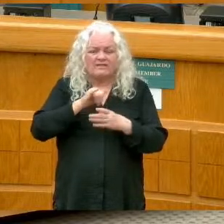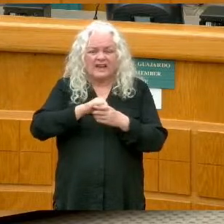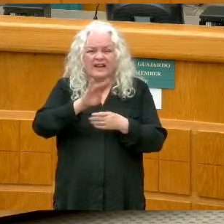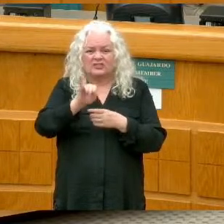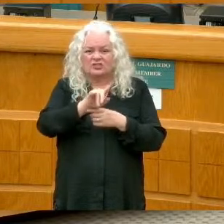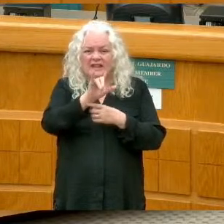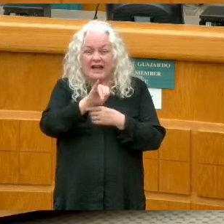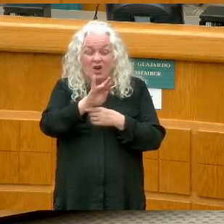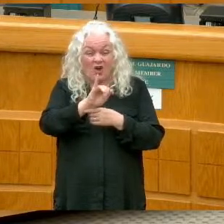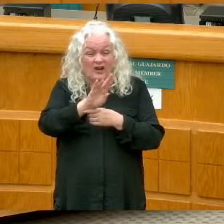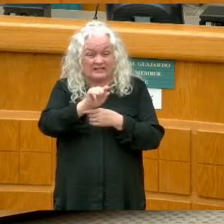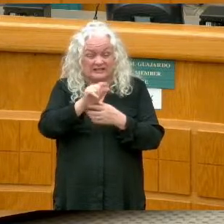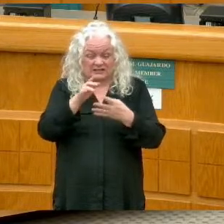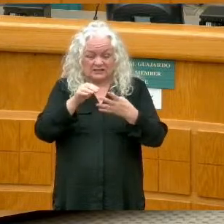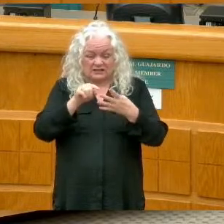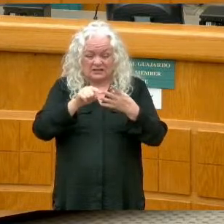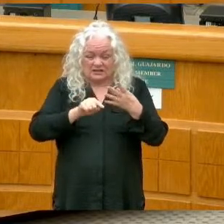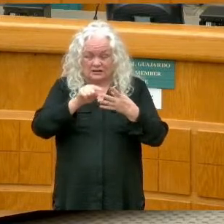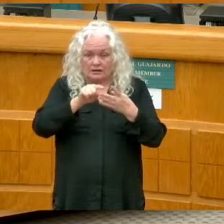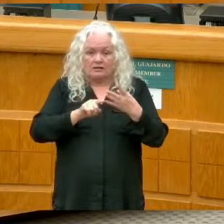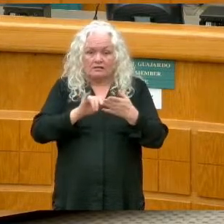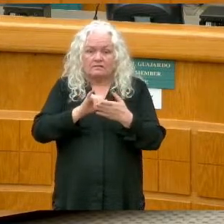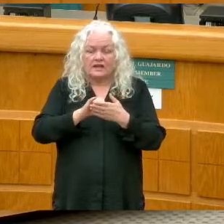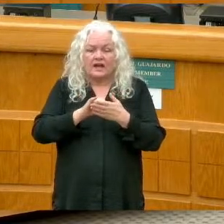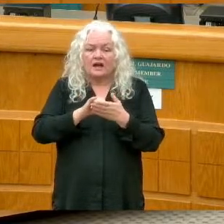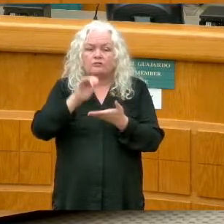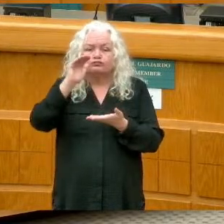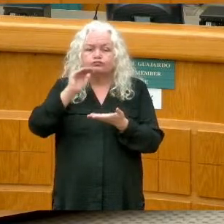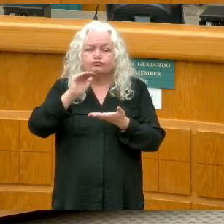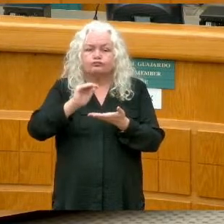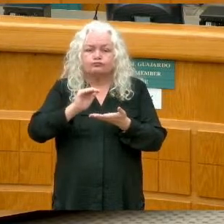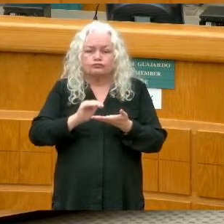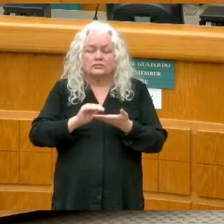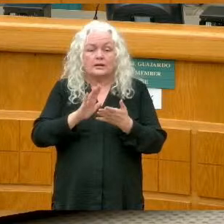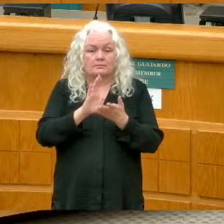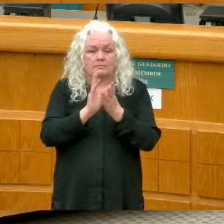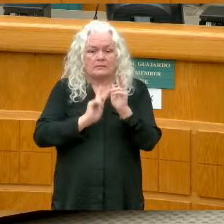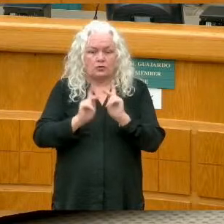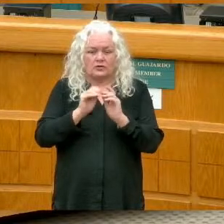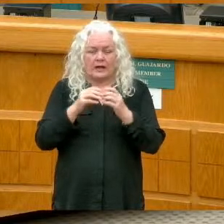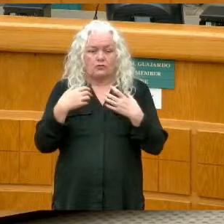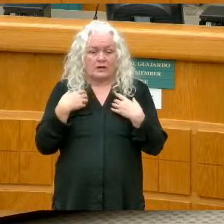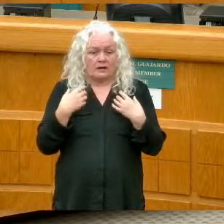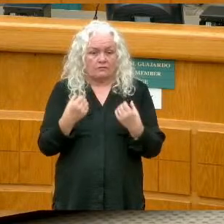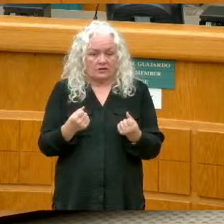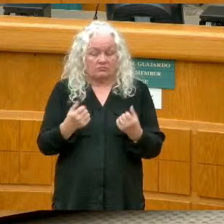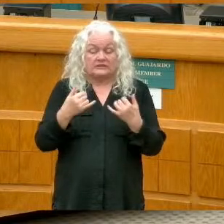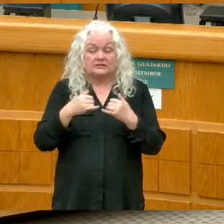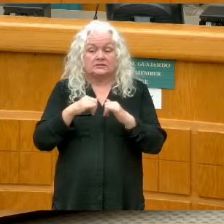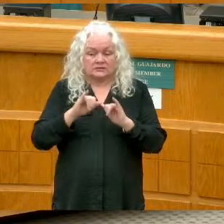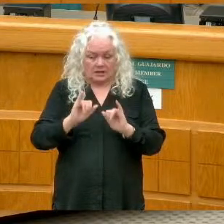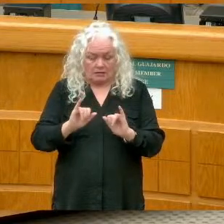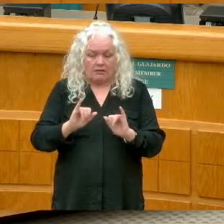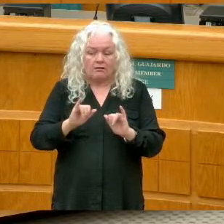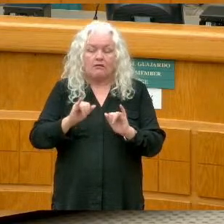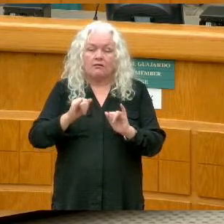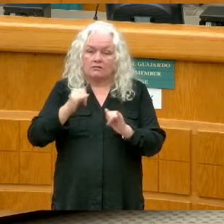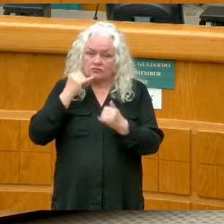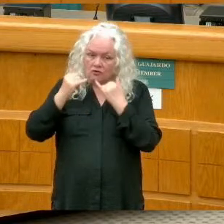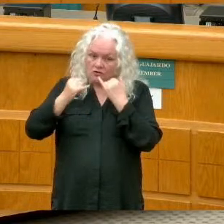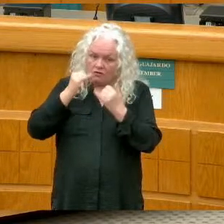July, August timeframe. So the days that have lapsed now, people are recovering. We still do call persons that